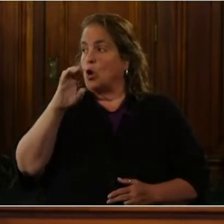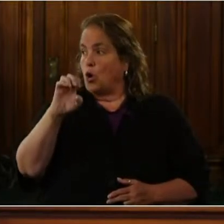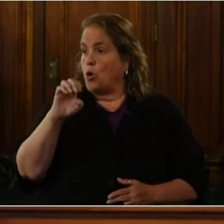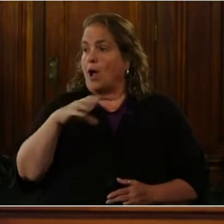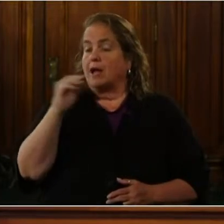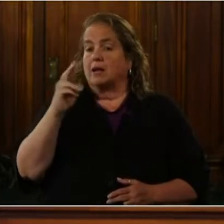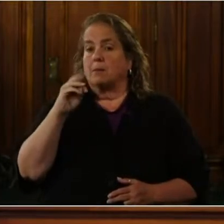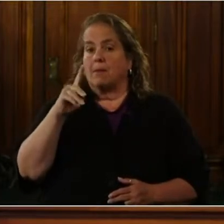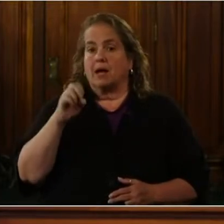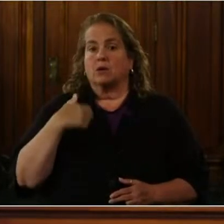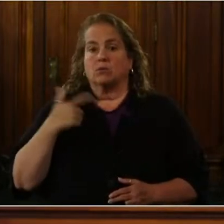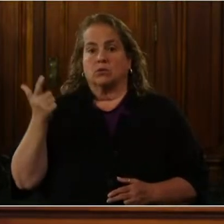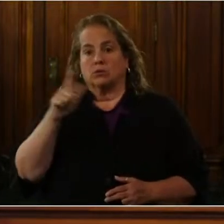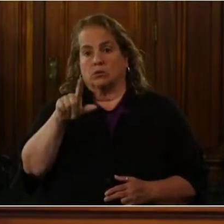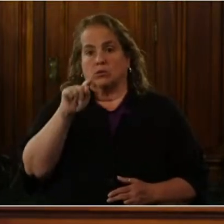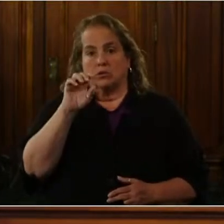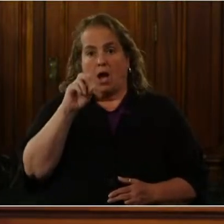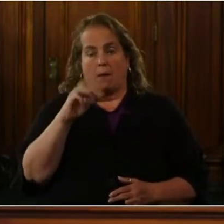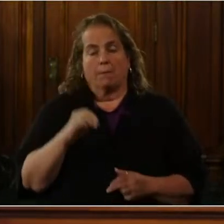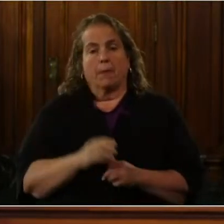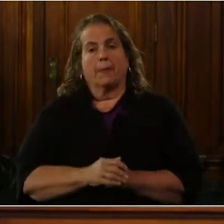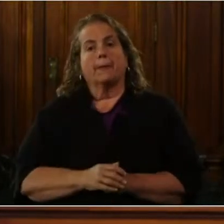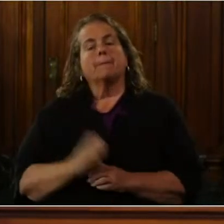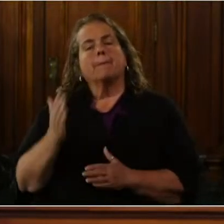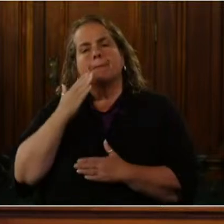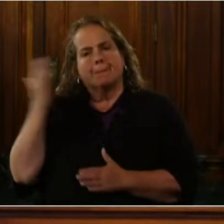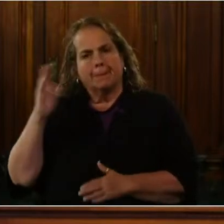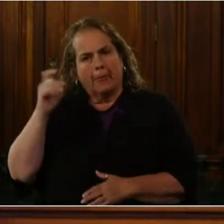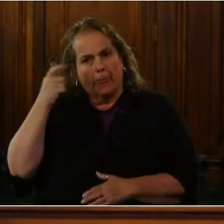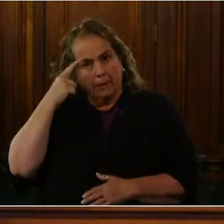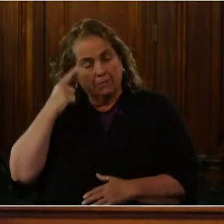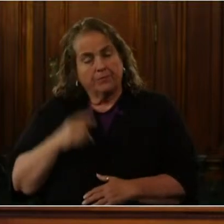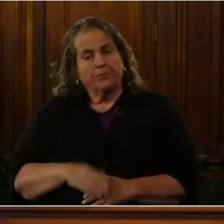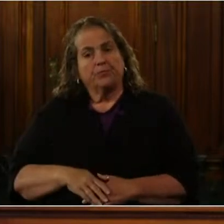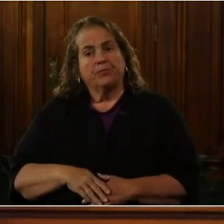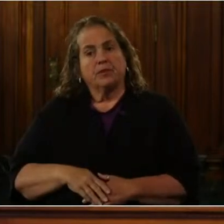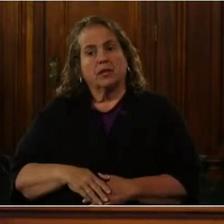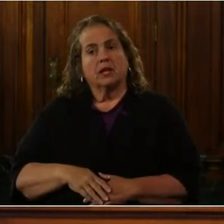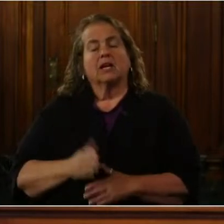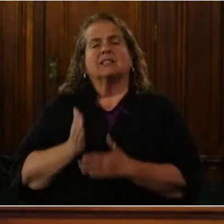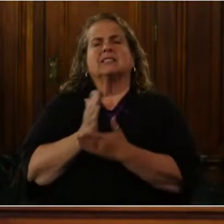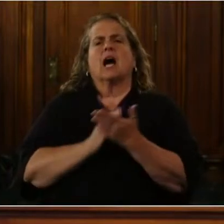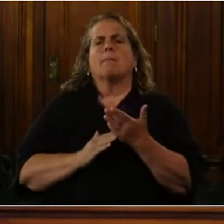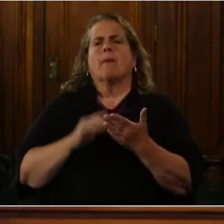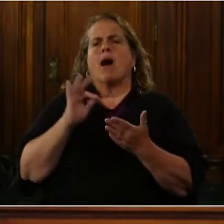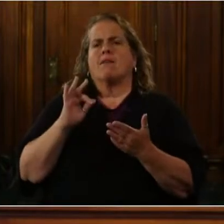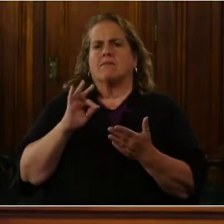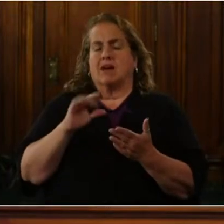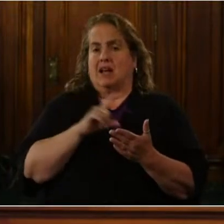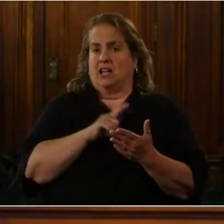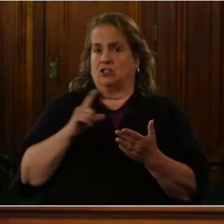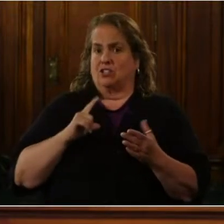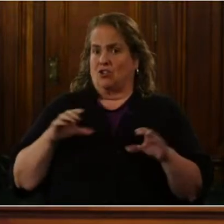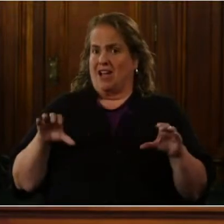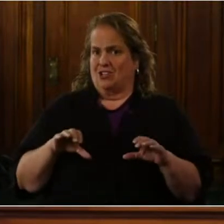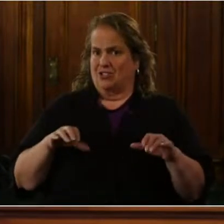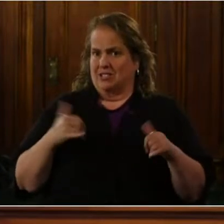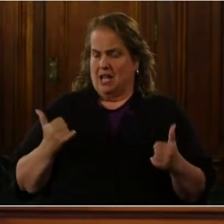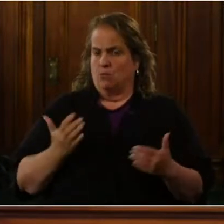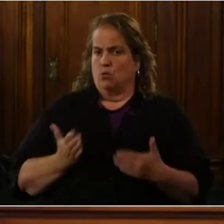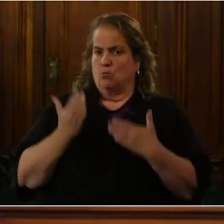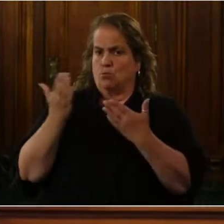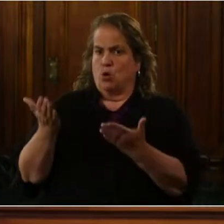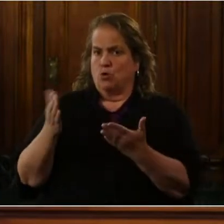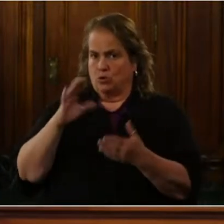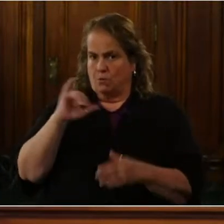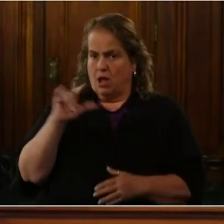Valente. Why don't we start with Tom? A couple pieces of legislation or legislative action that was proposed by